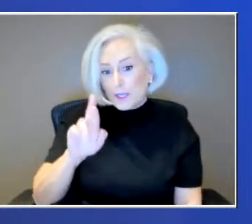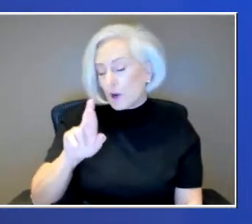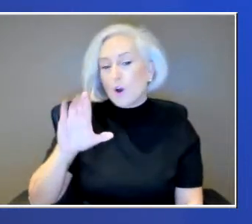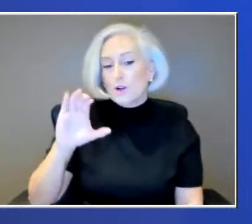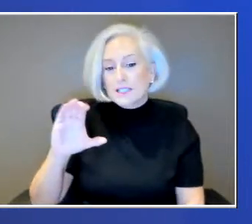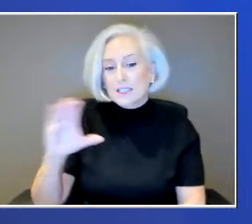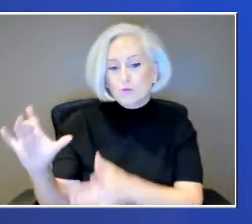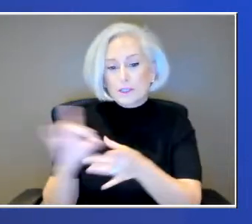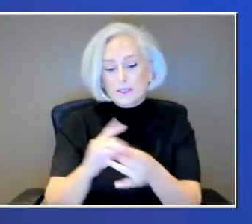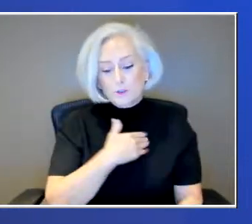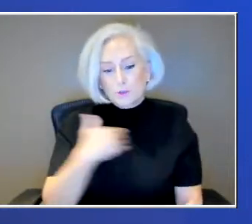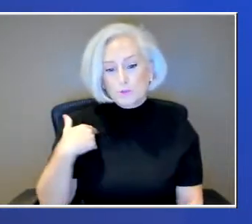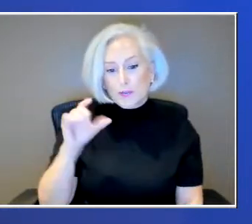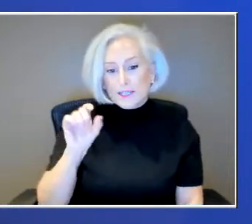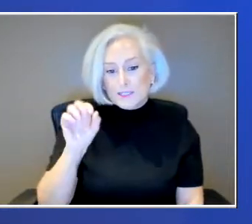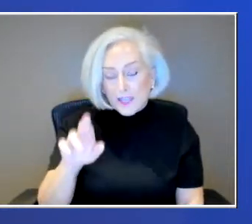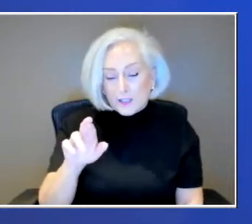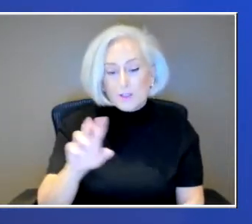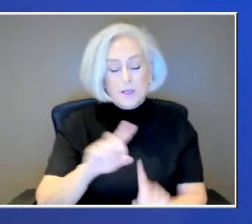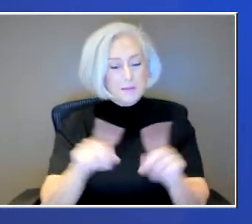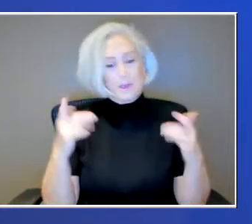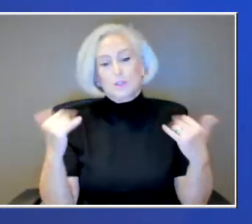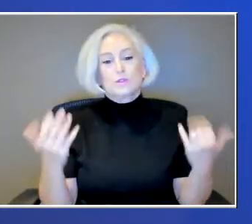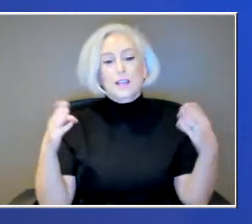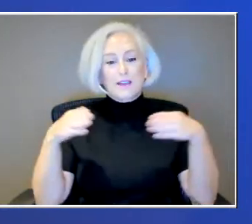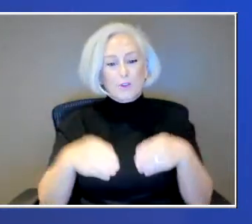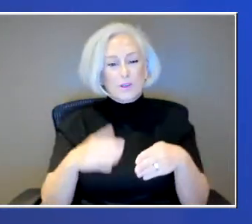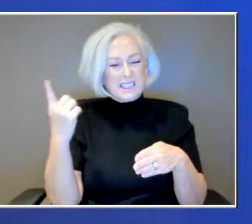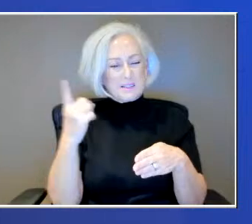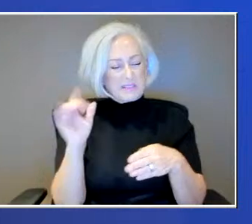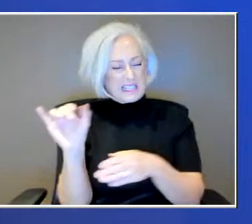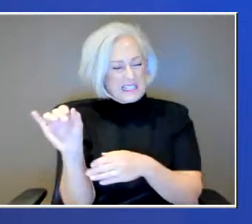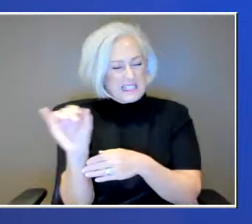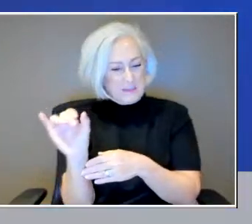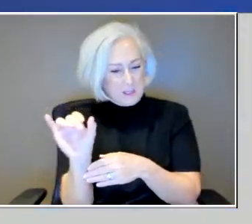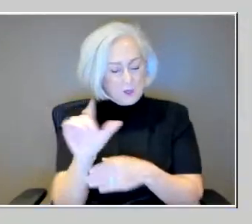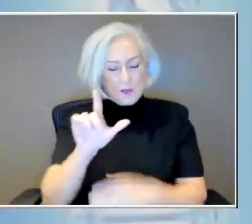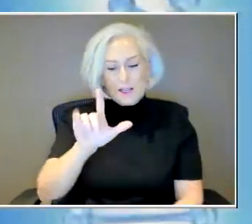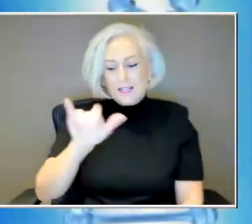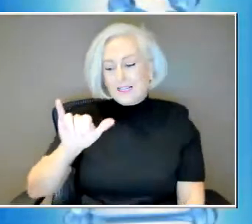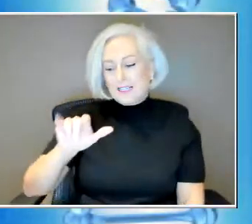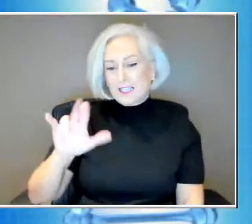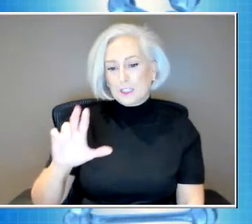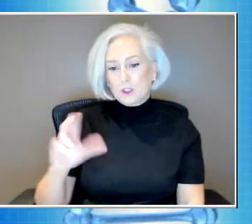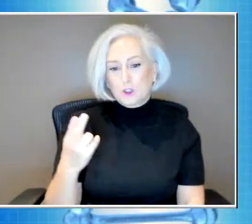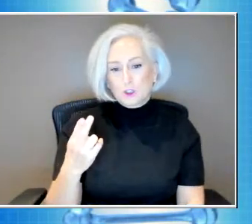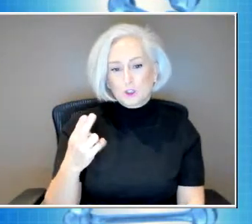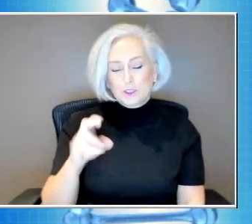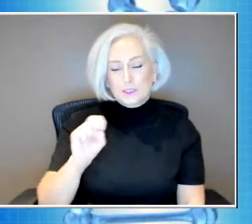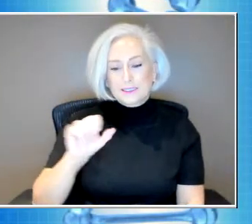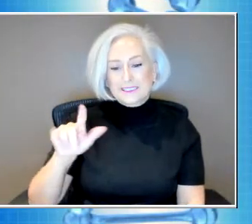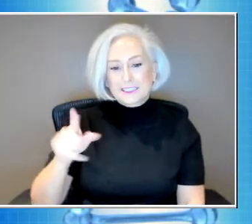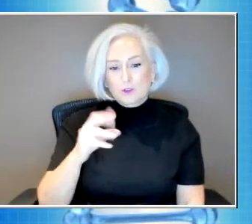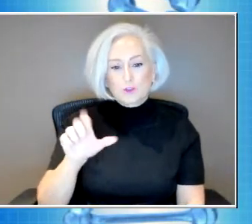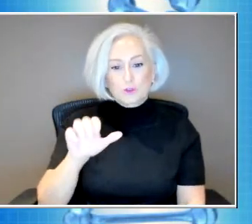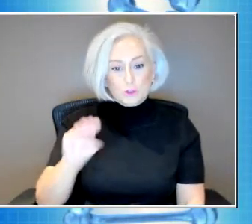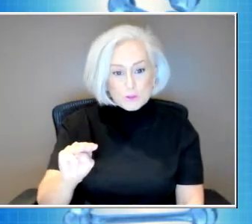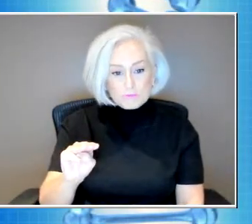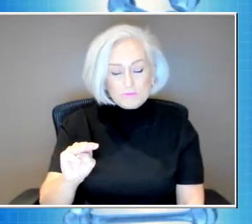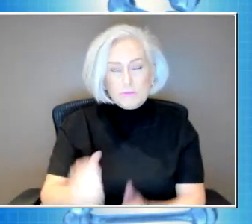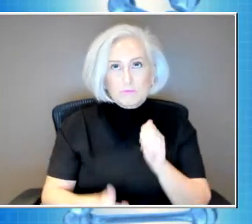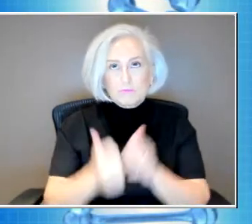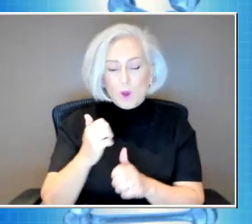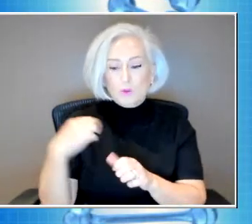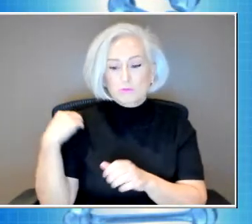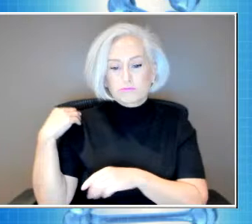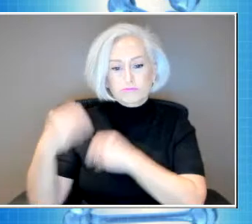cancer. But today we are focused on something similar called Lynch syndrome. It's one of the most common hereditary cancer syndromes, right up